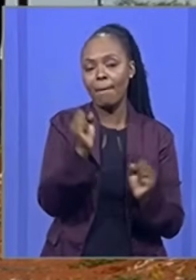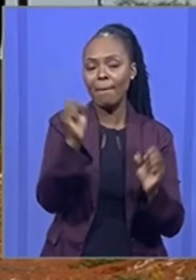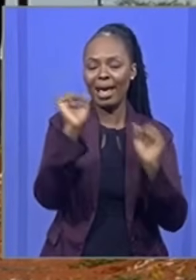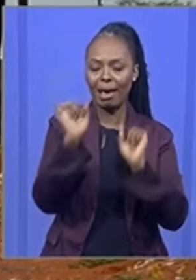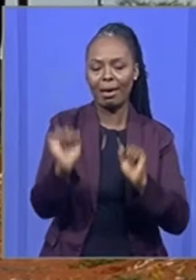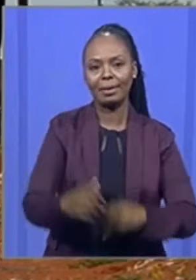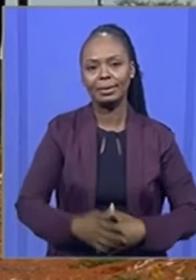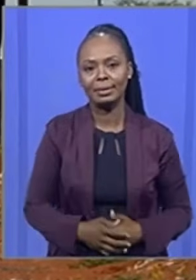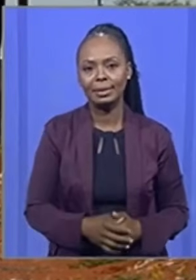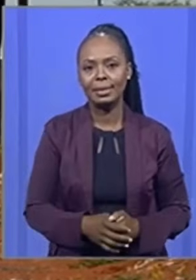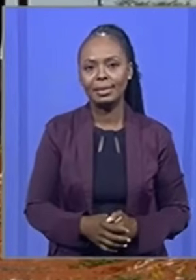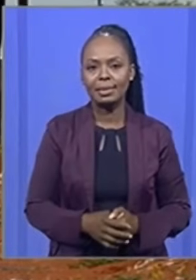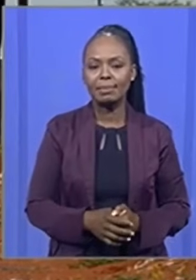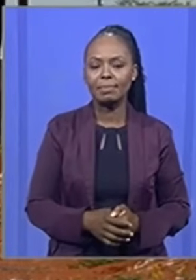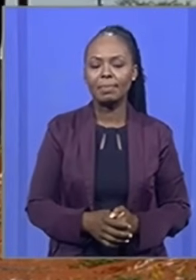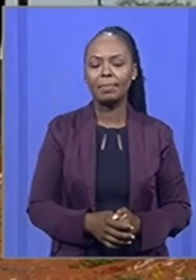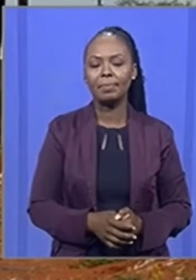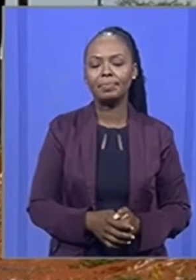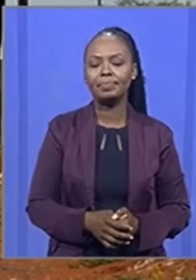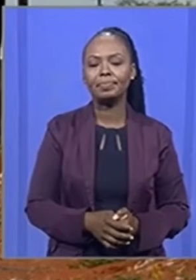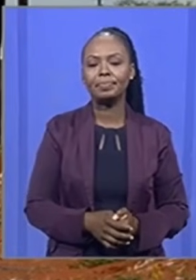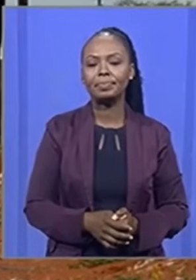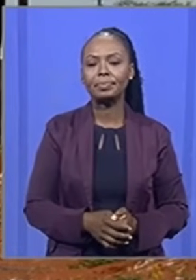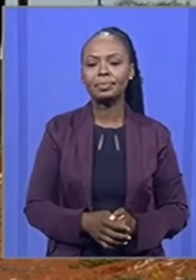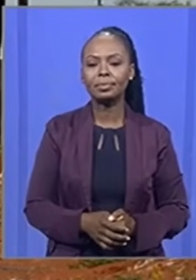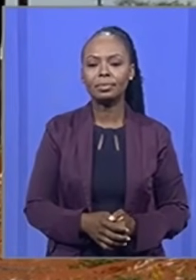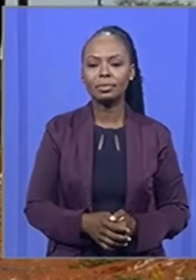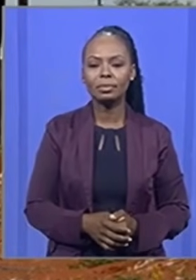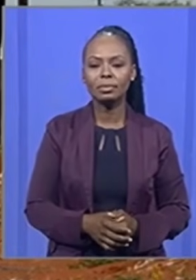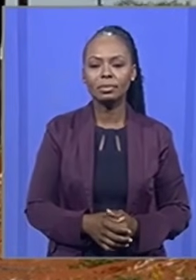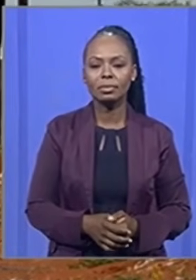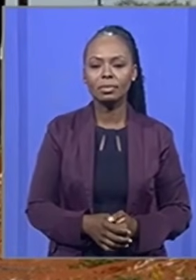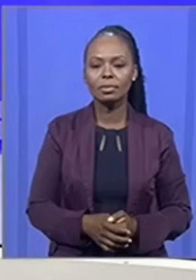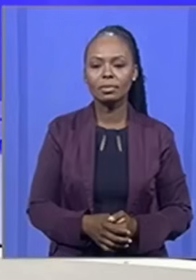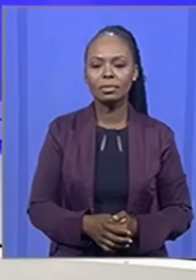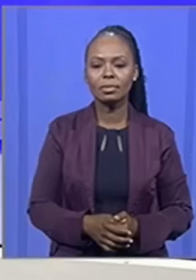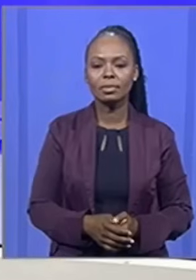tsa SABC mo Mothibistad, Kuruman mo Northern Cape.